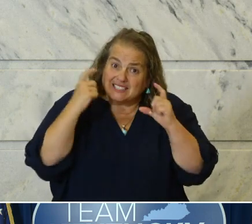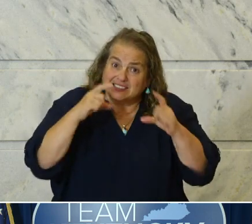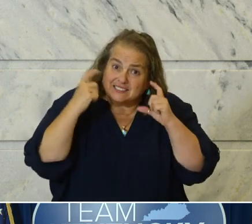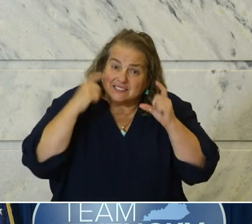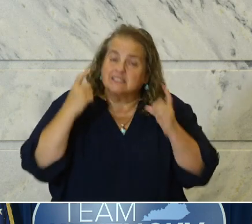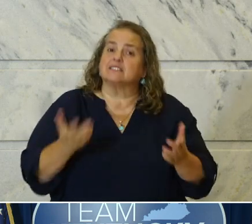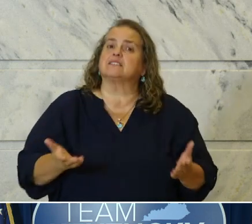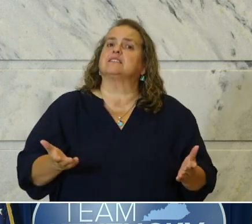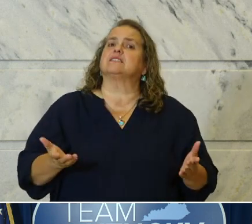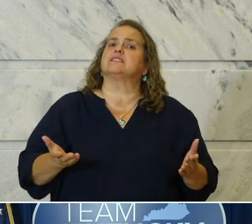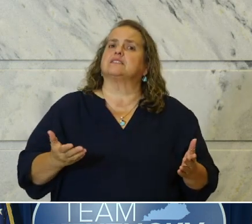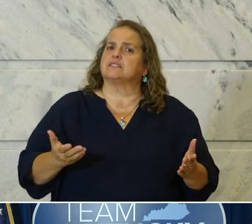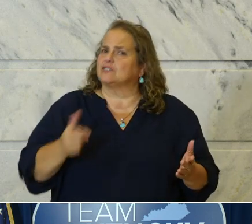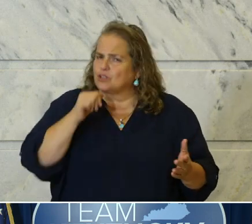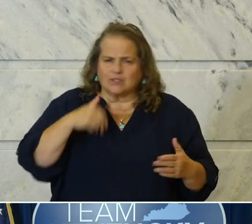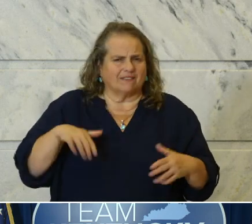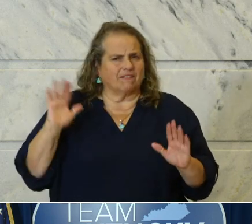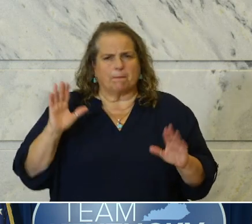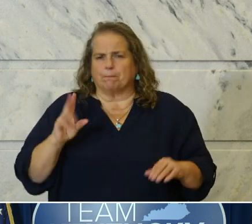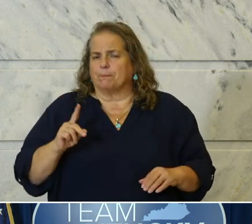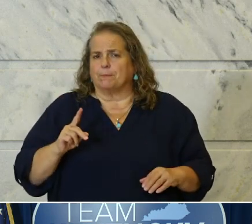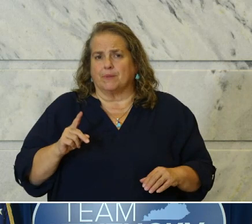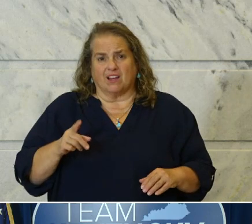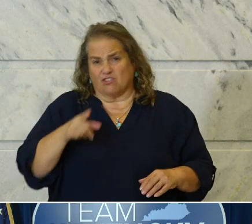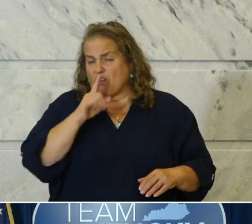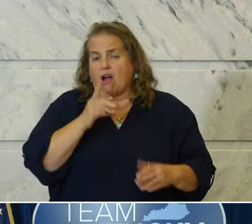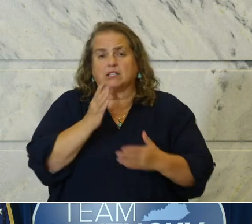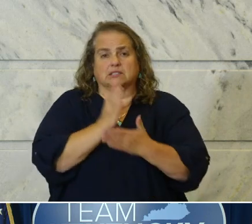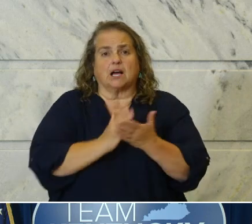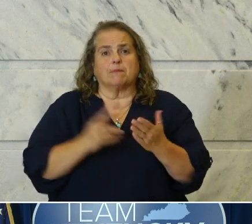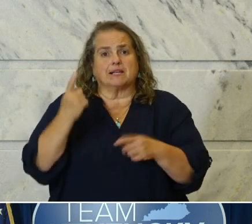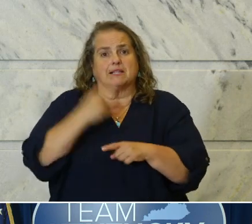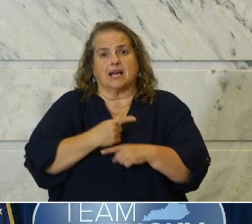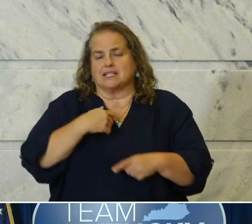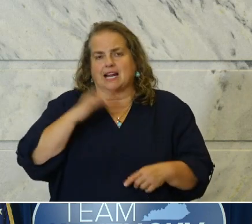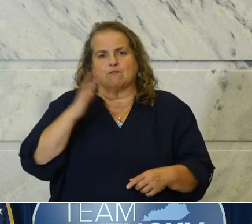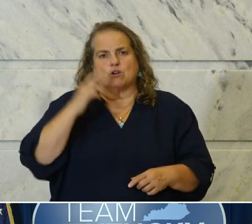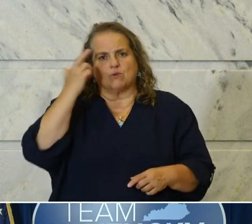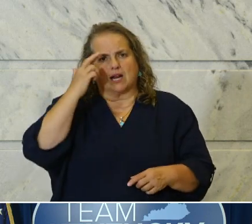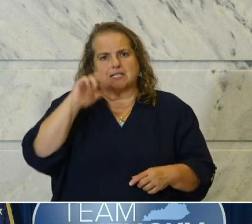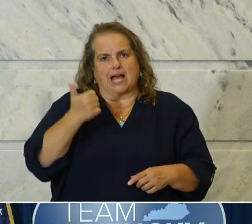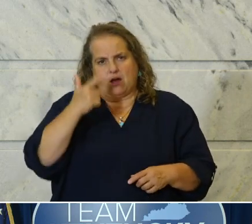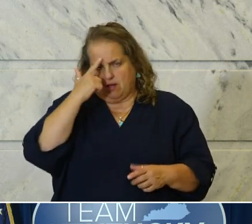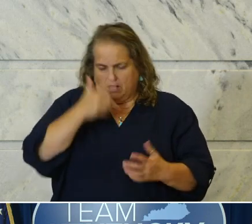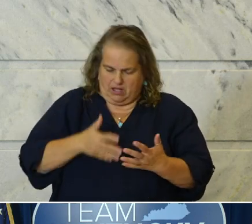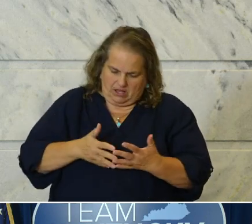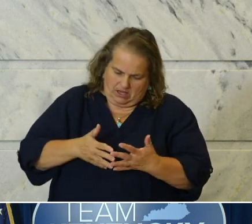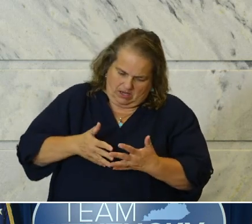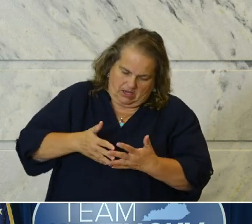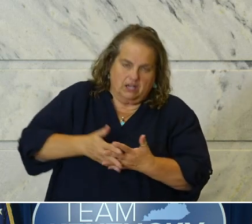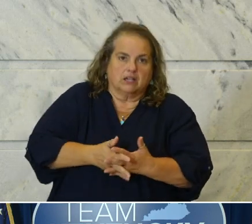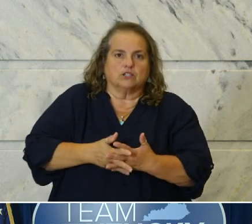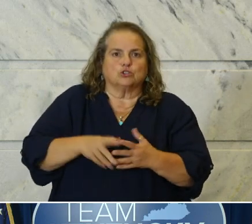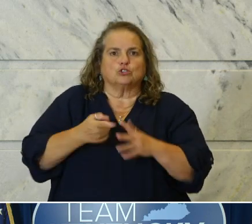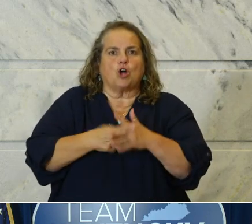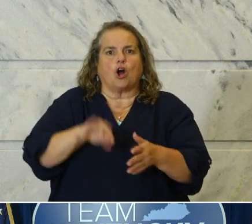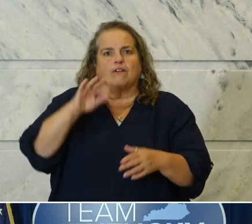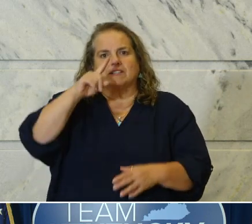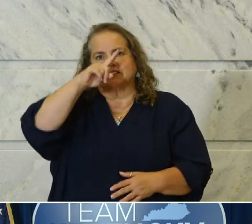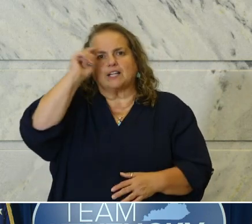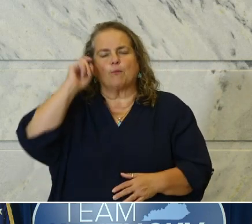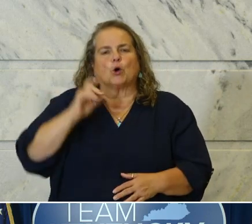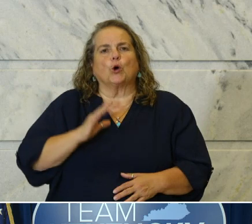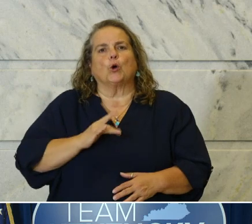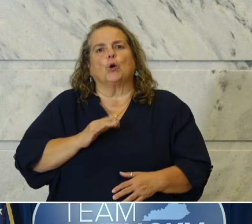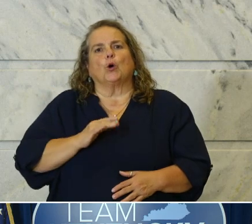been days that I don't think I ever realized are kind of ingrained into our psyche, like the start of summer.